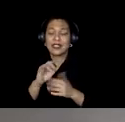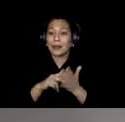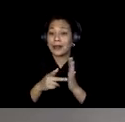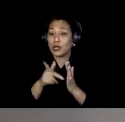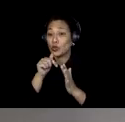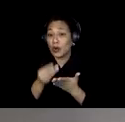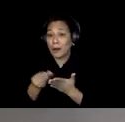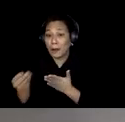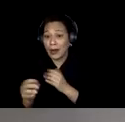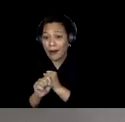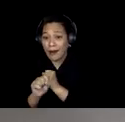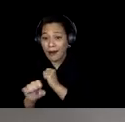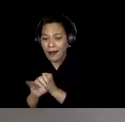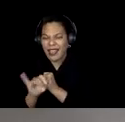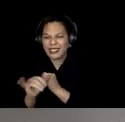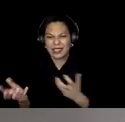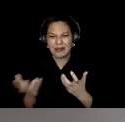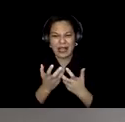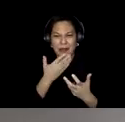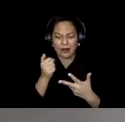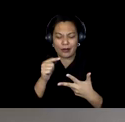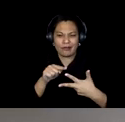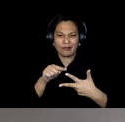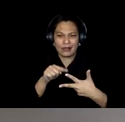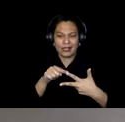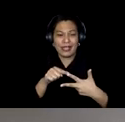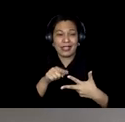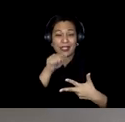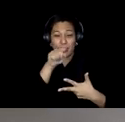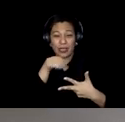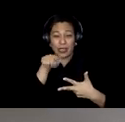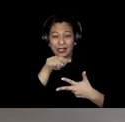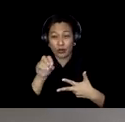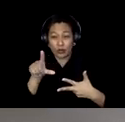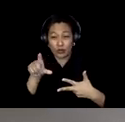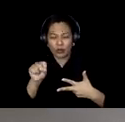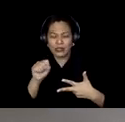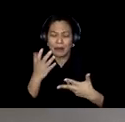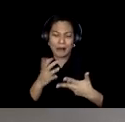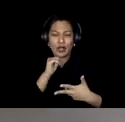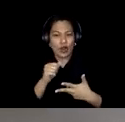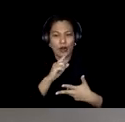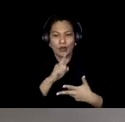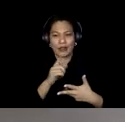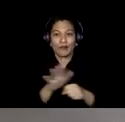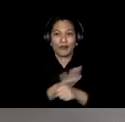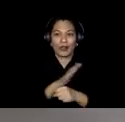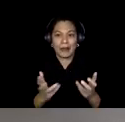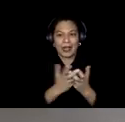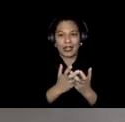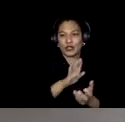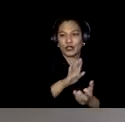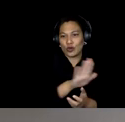buying ads. So a lot of this might not be super relevant if you're doing organic or free